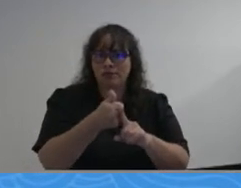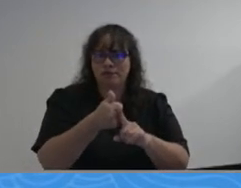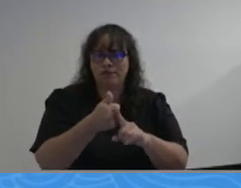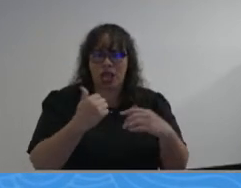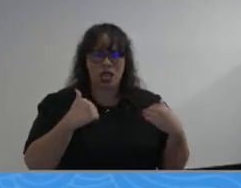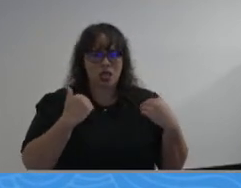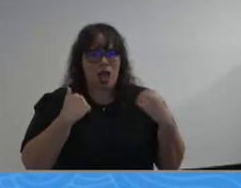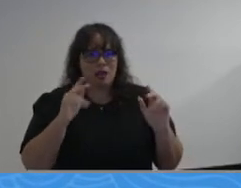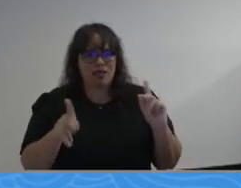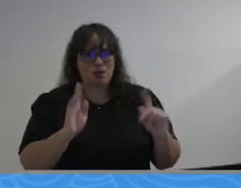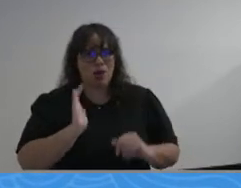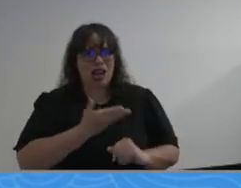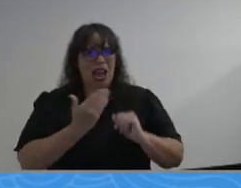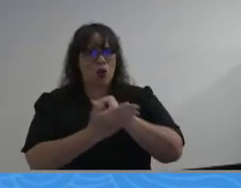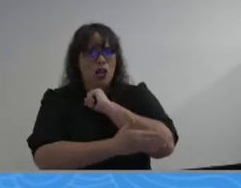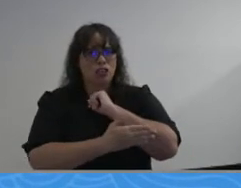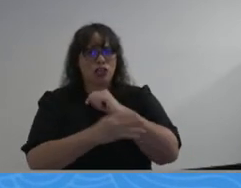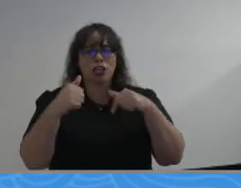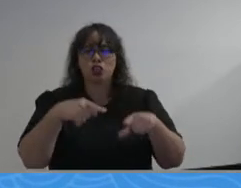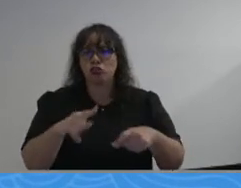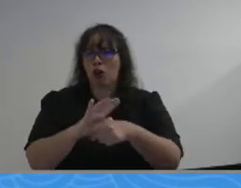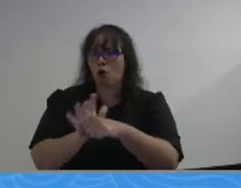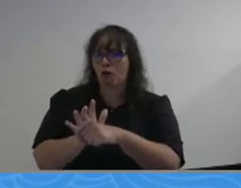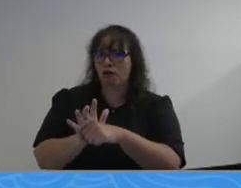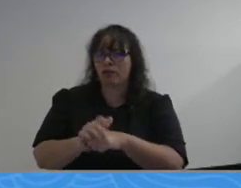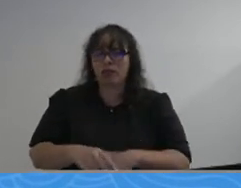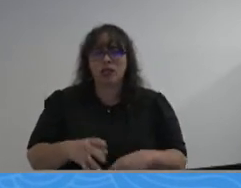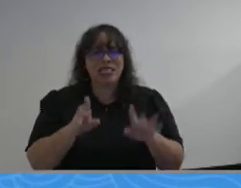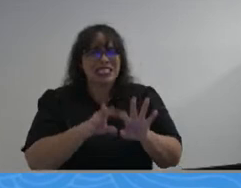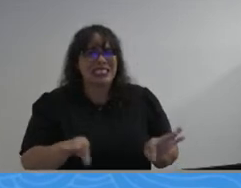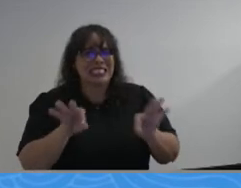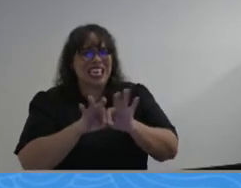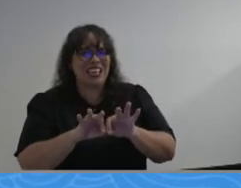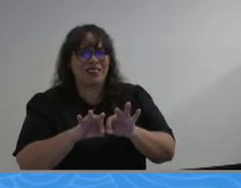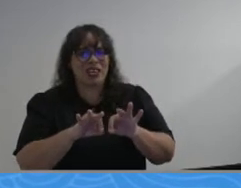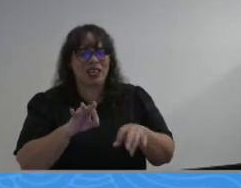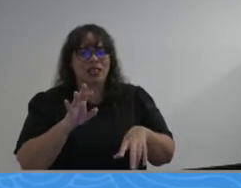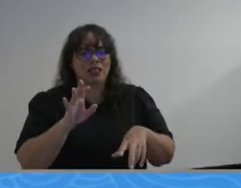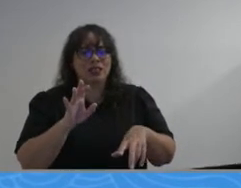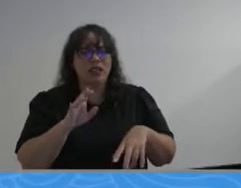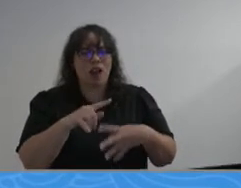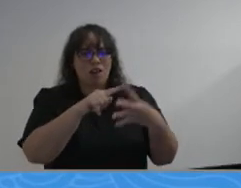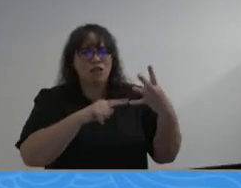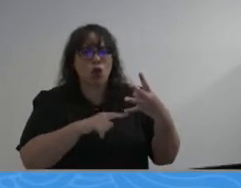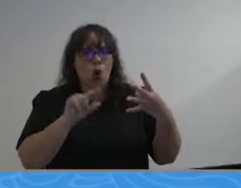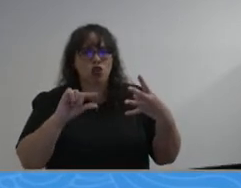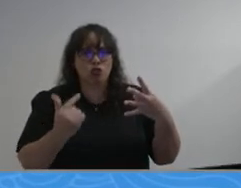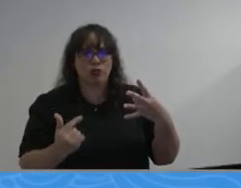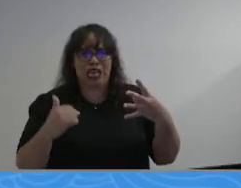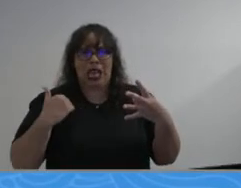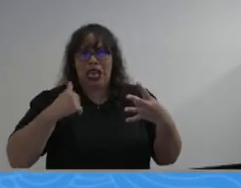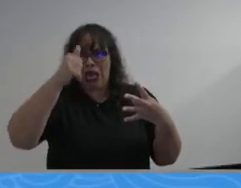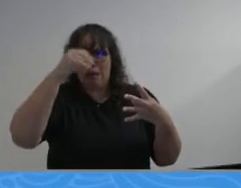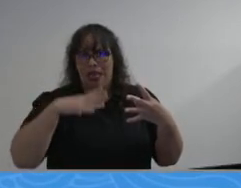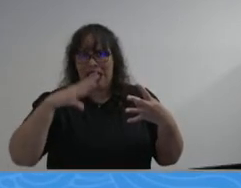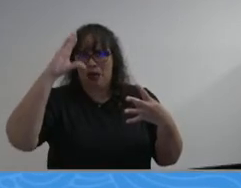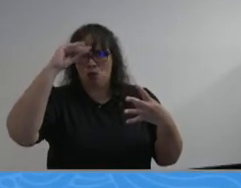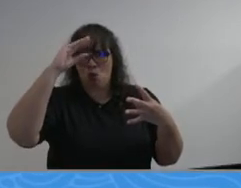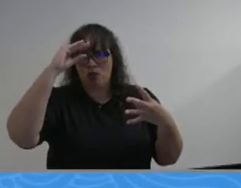amongst young people in our country during COVID. We've seen a significant increase of four groups, our young men and